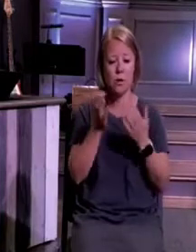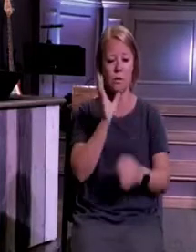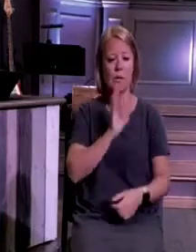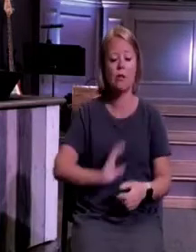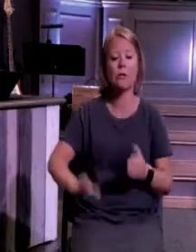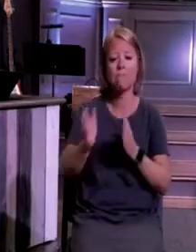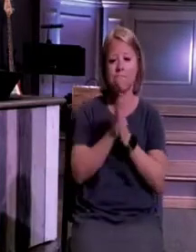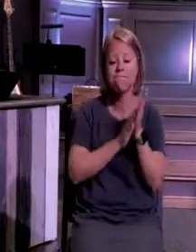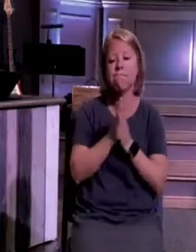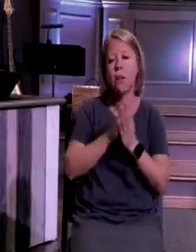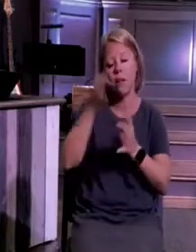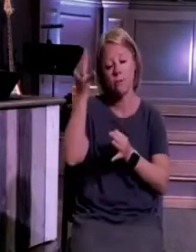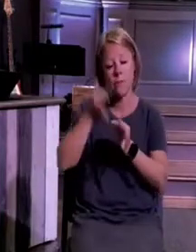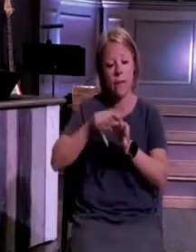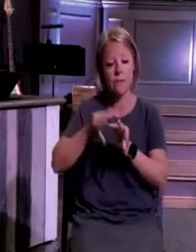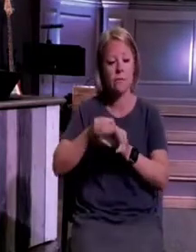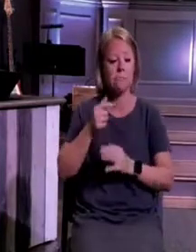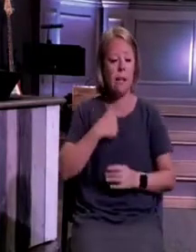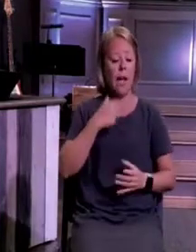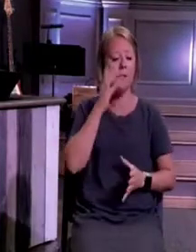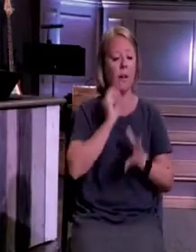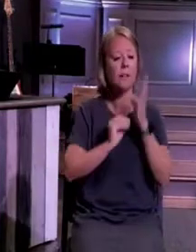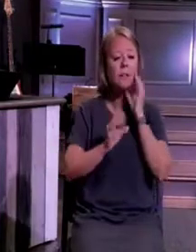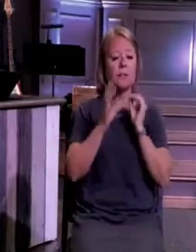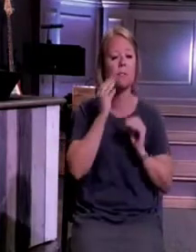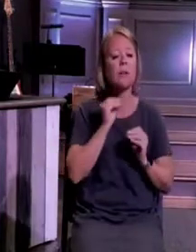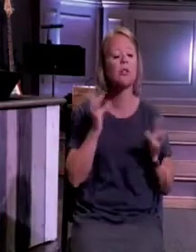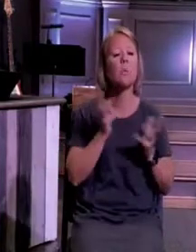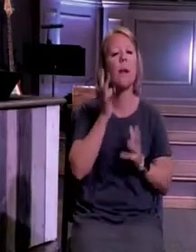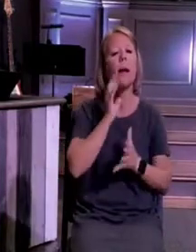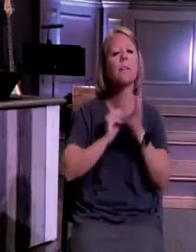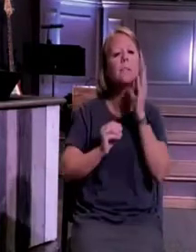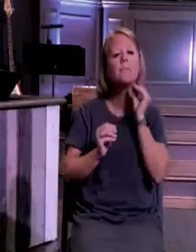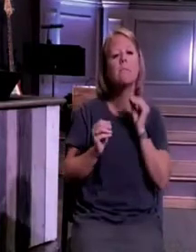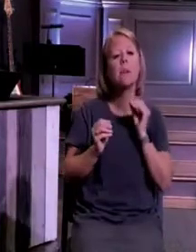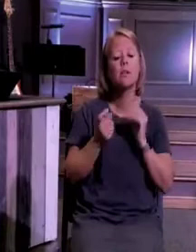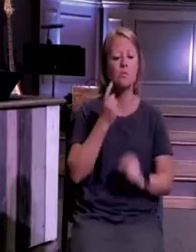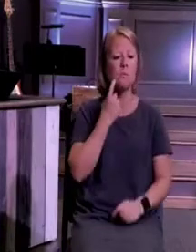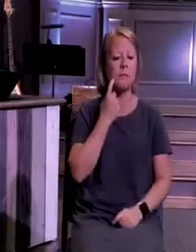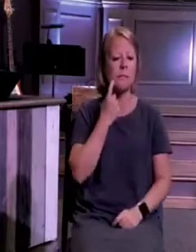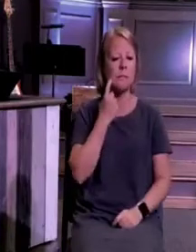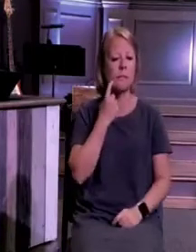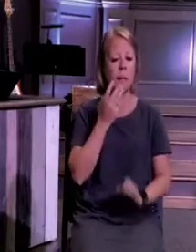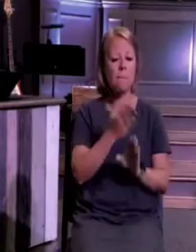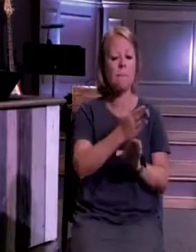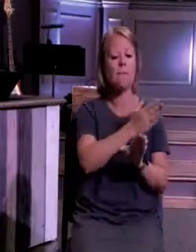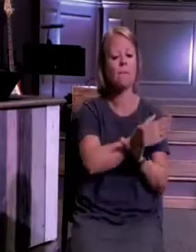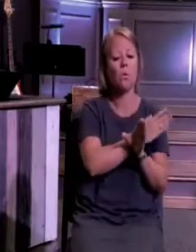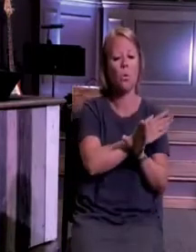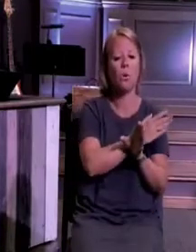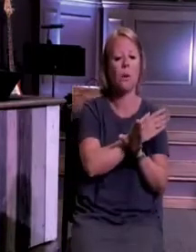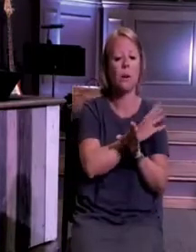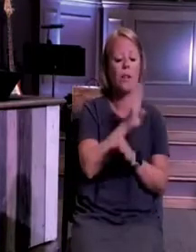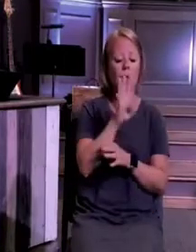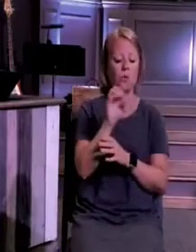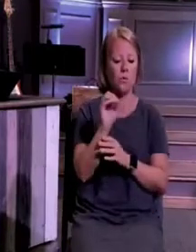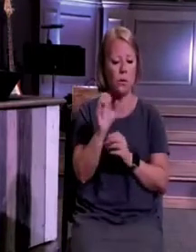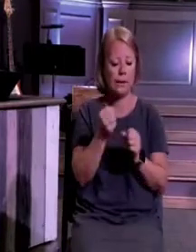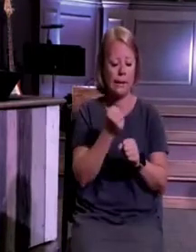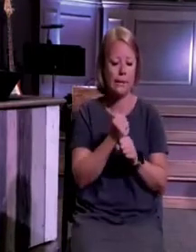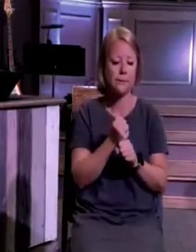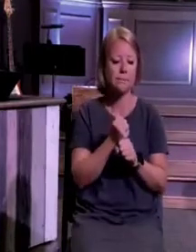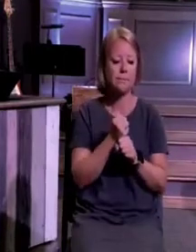and faithfully. I've experienced what I've experienced recently before in those 40 years,